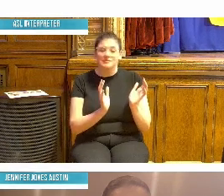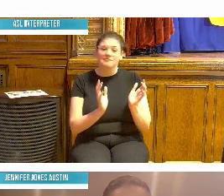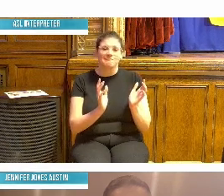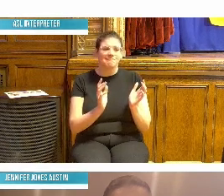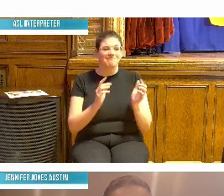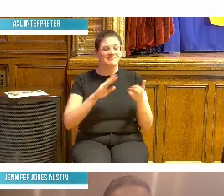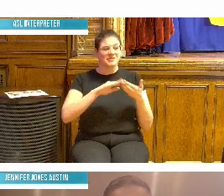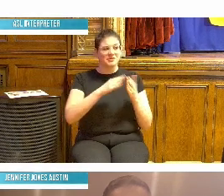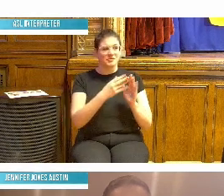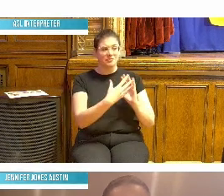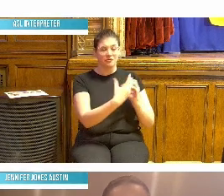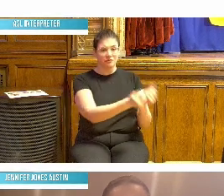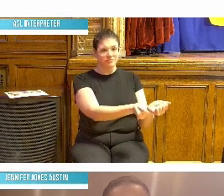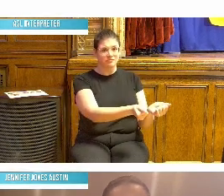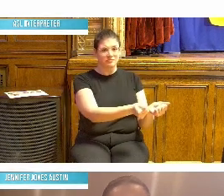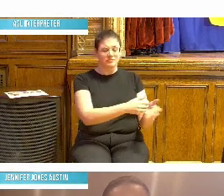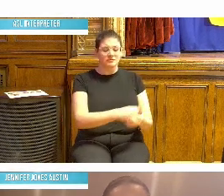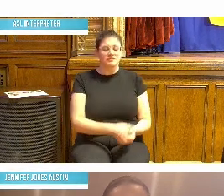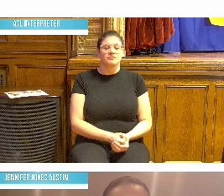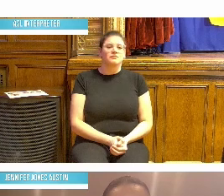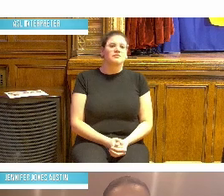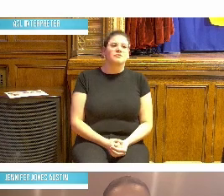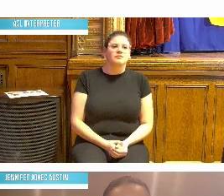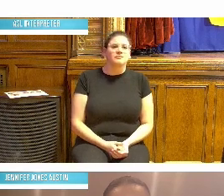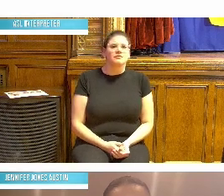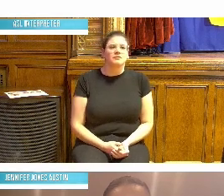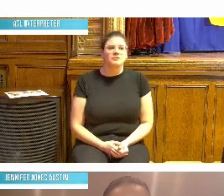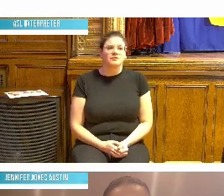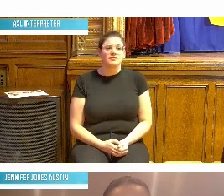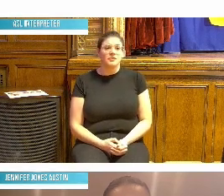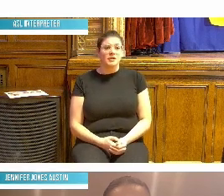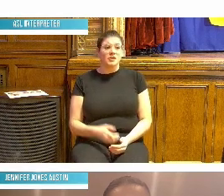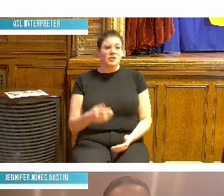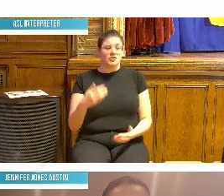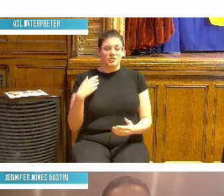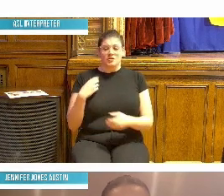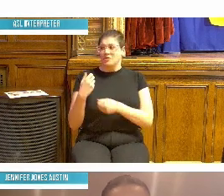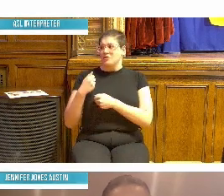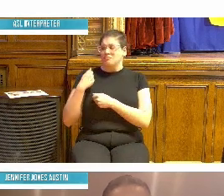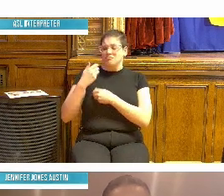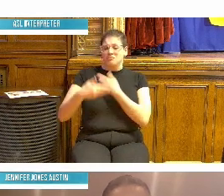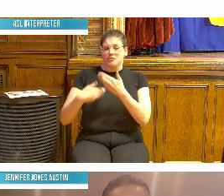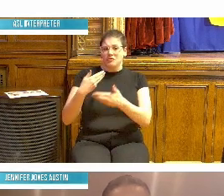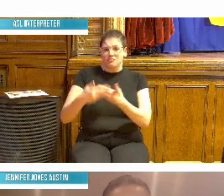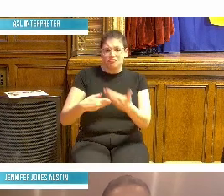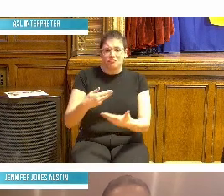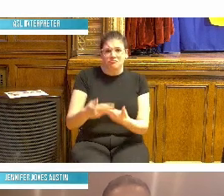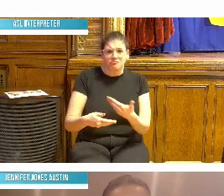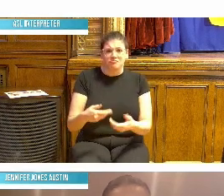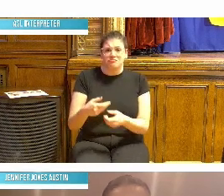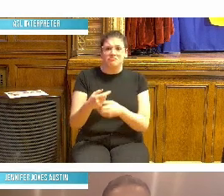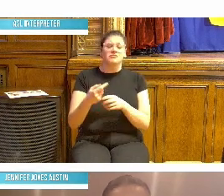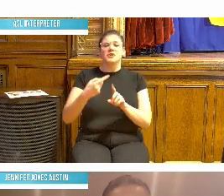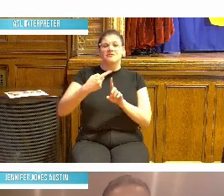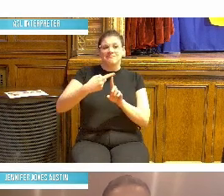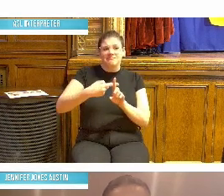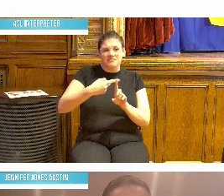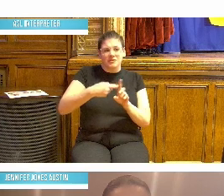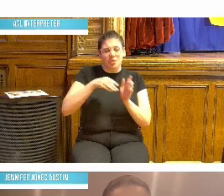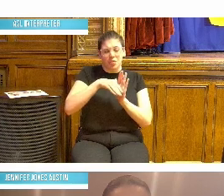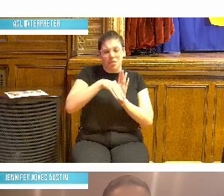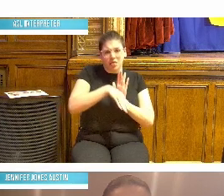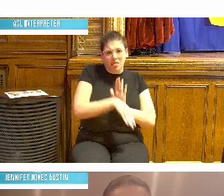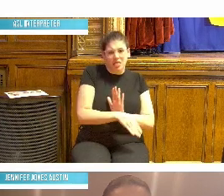course of several years, even before an urban renewal project reached the execution stage. Tenants started moving out as soon as